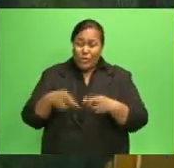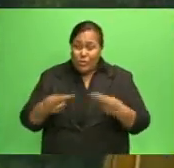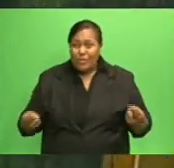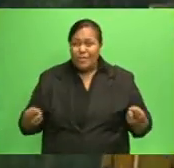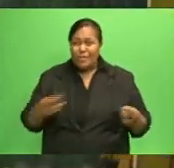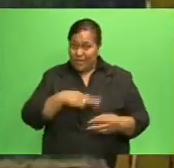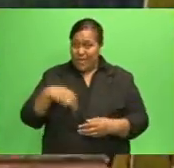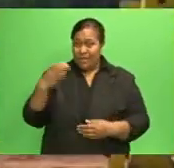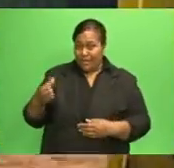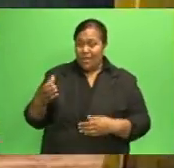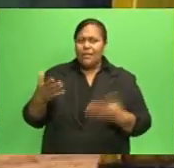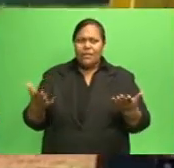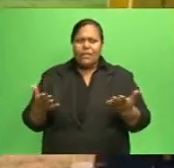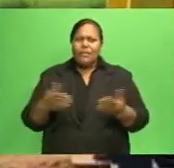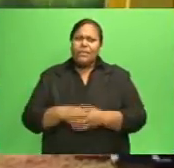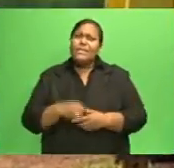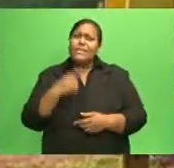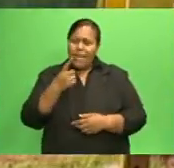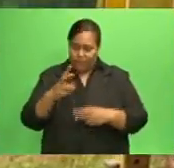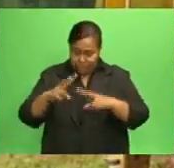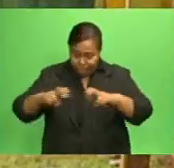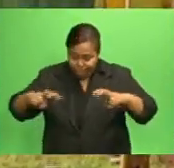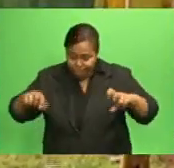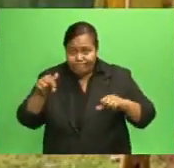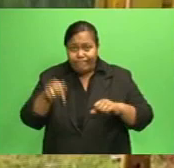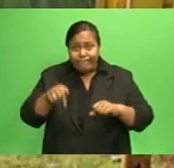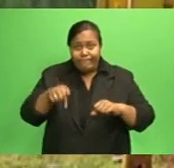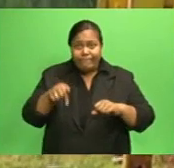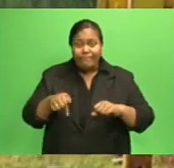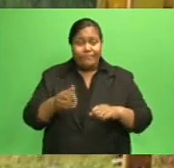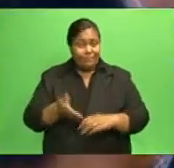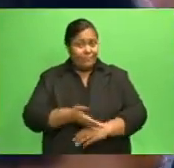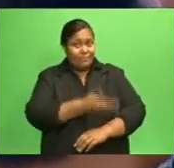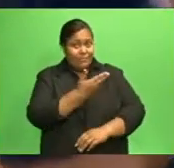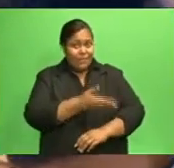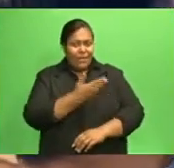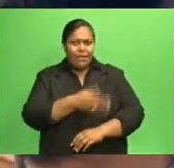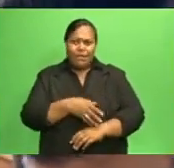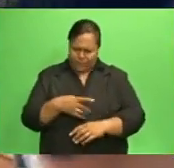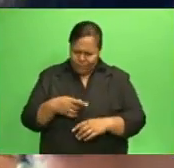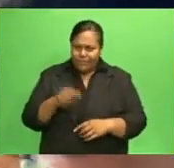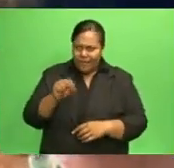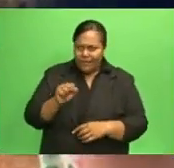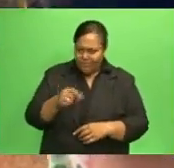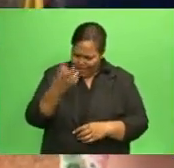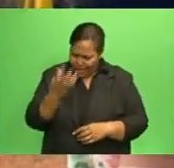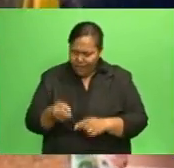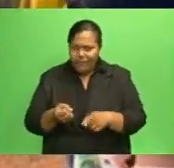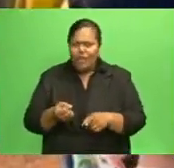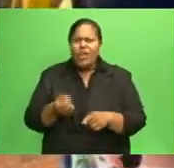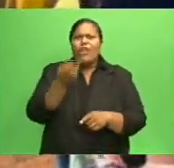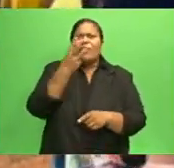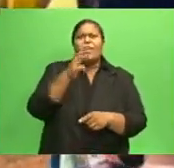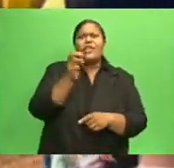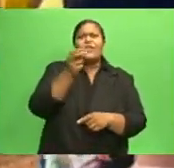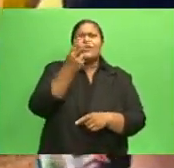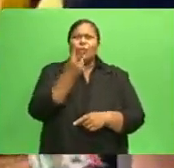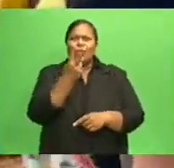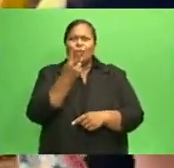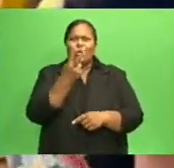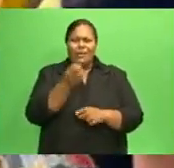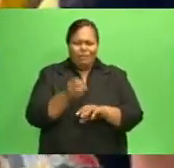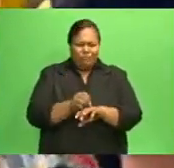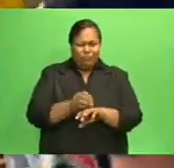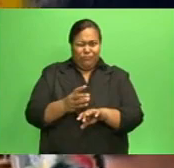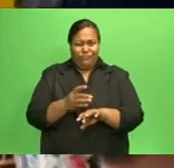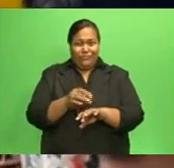said exploration at Virianu has indicated significant potential. The company has drilled 32 diamond drill holes,